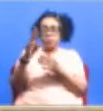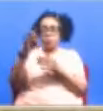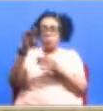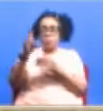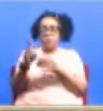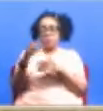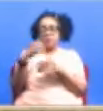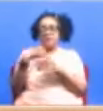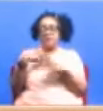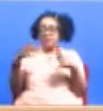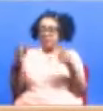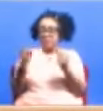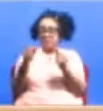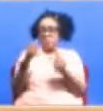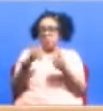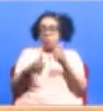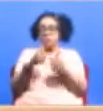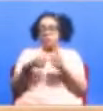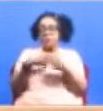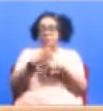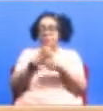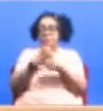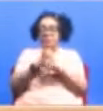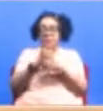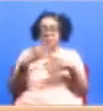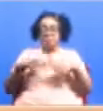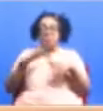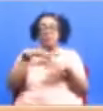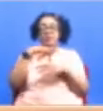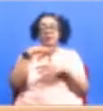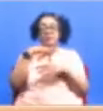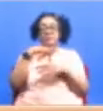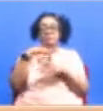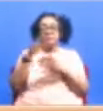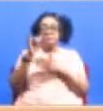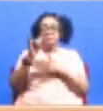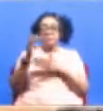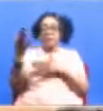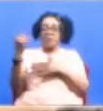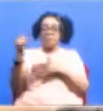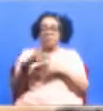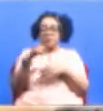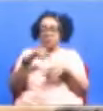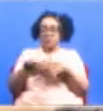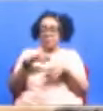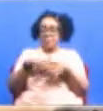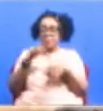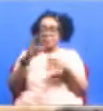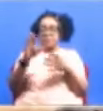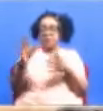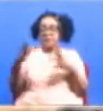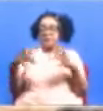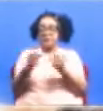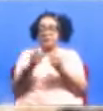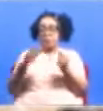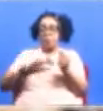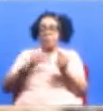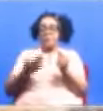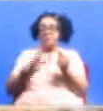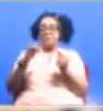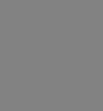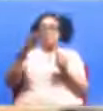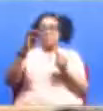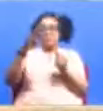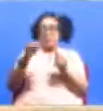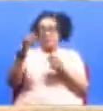persistent attacks that have left a trail of deaths. The crackdown was ordered last month when the hyenas attacked and killed a woman in Nyashaba village